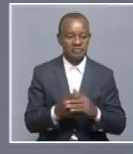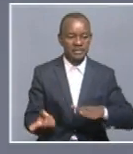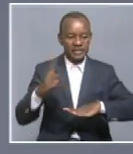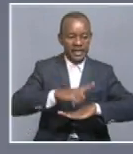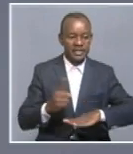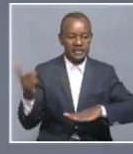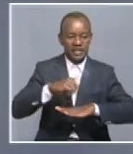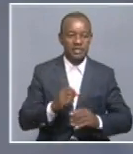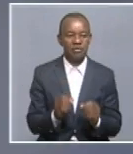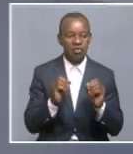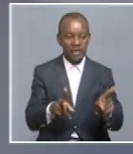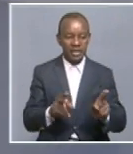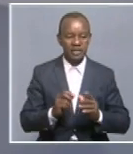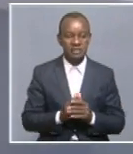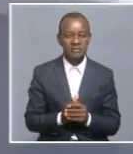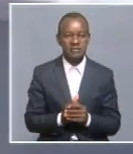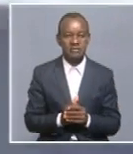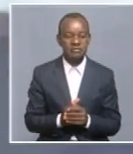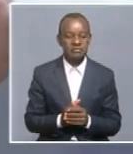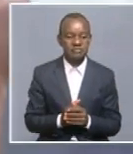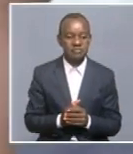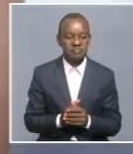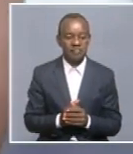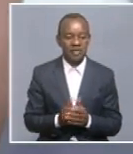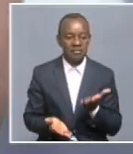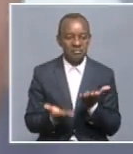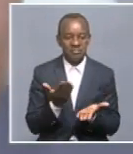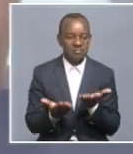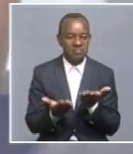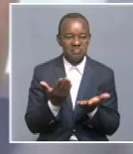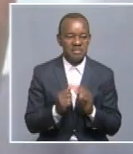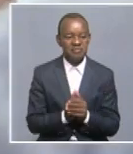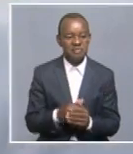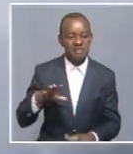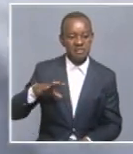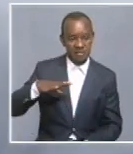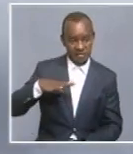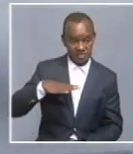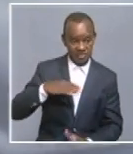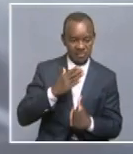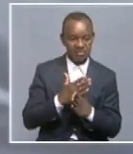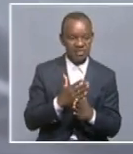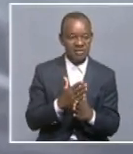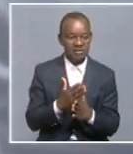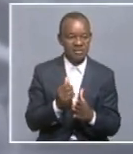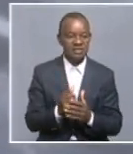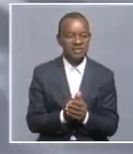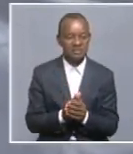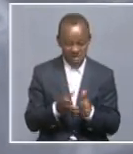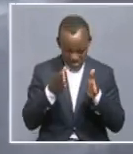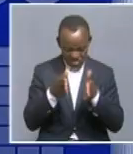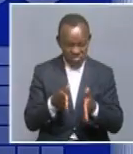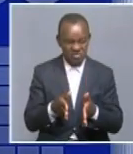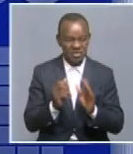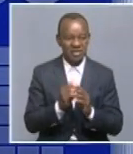Right. Now, is there a reluctance from employees to really bring up some of these